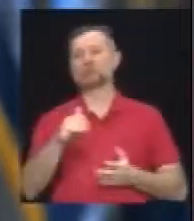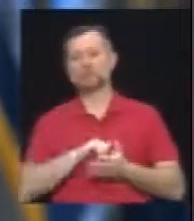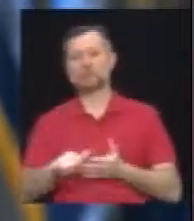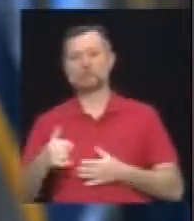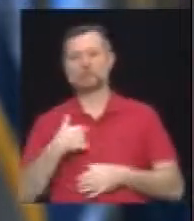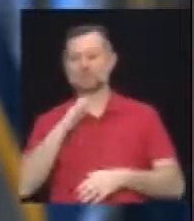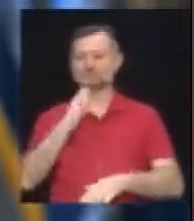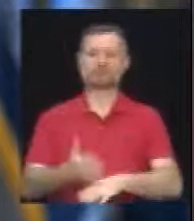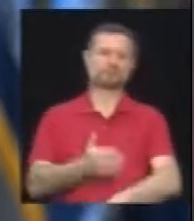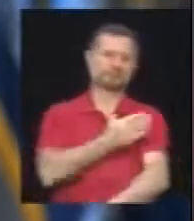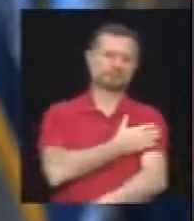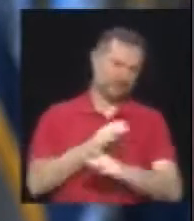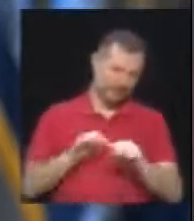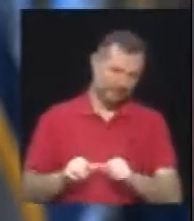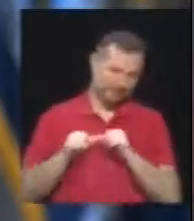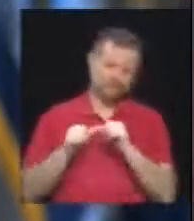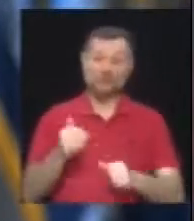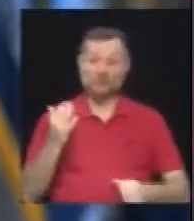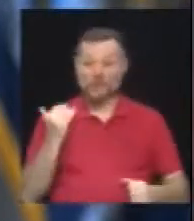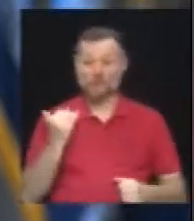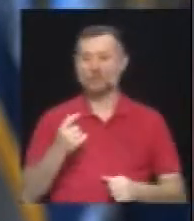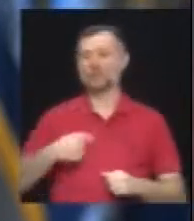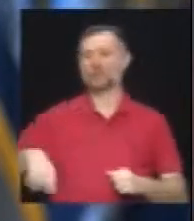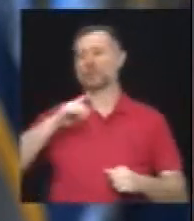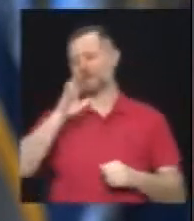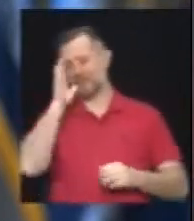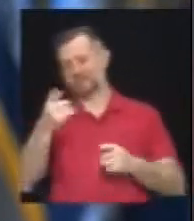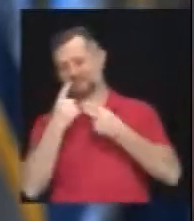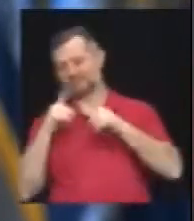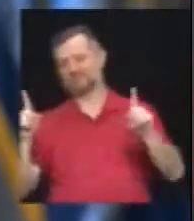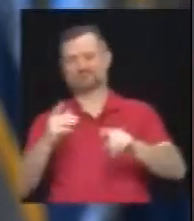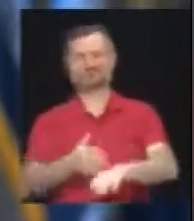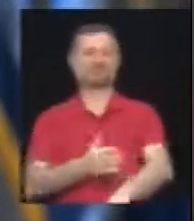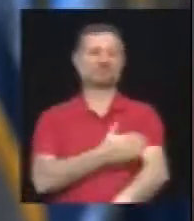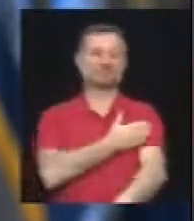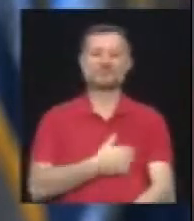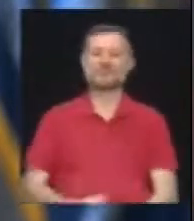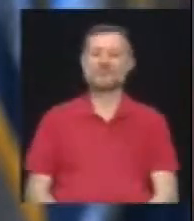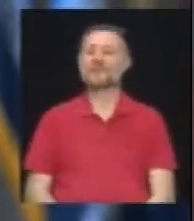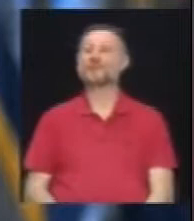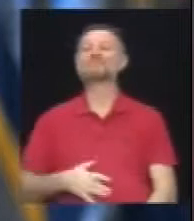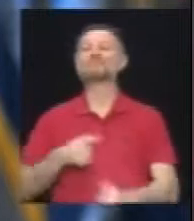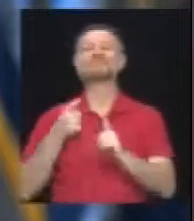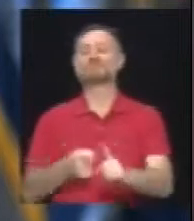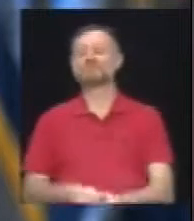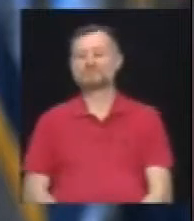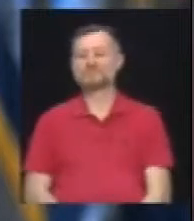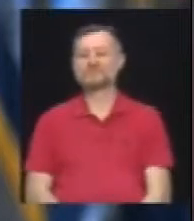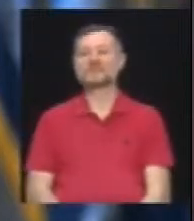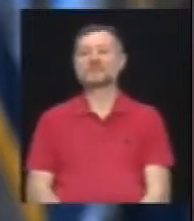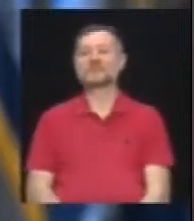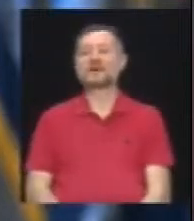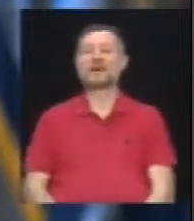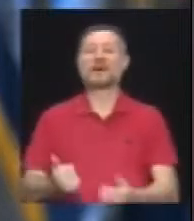because I believe you will make it so. In sum, we didn't get everything